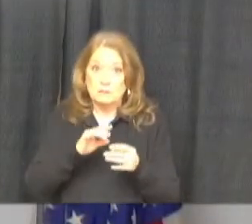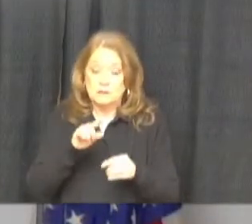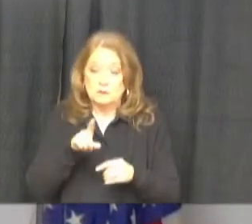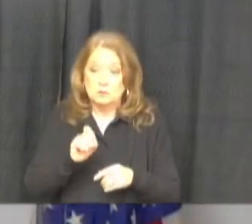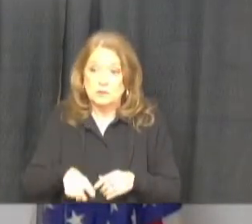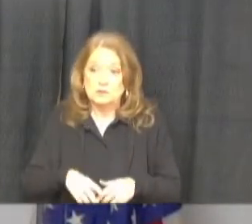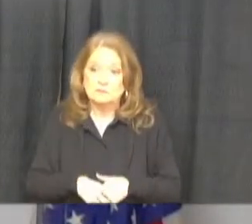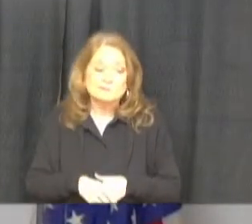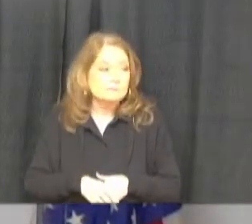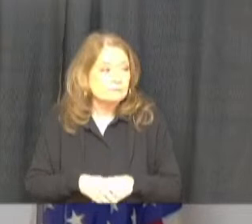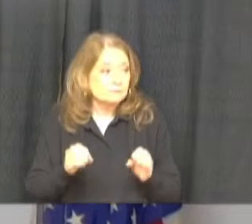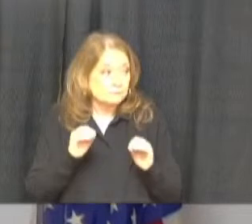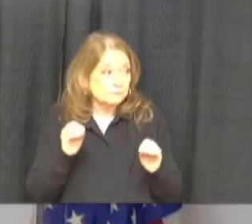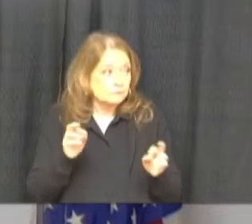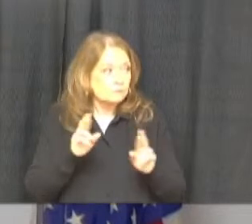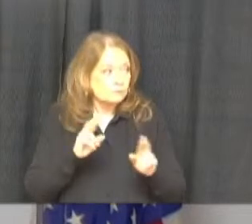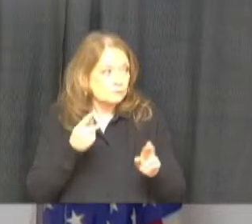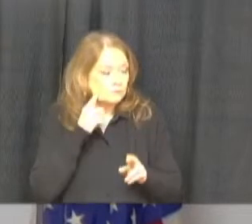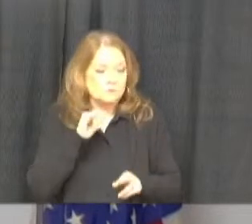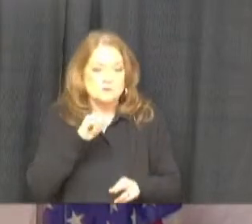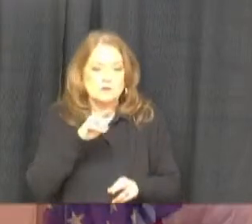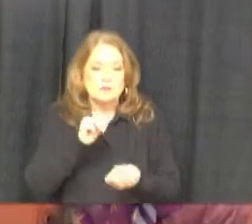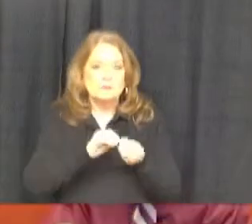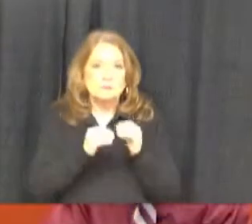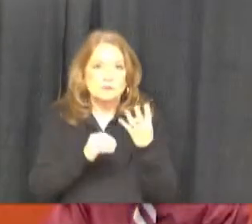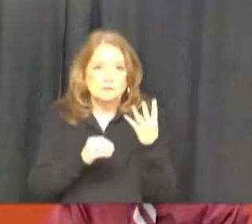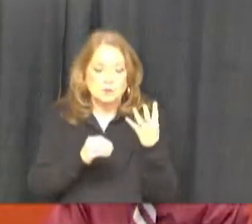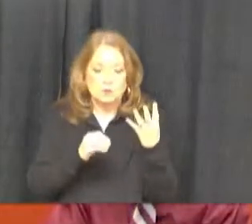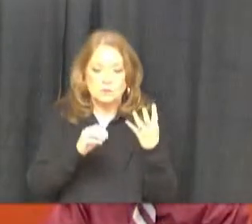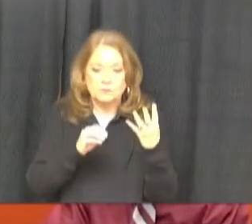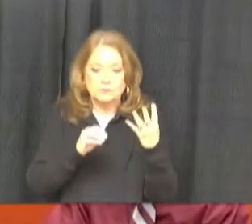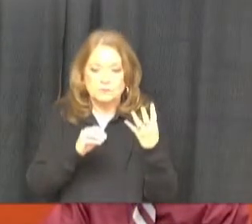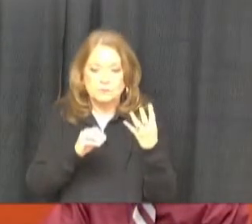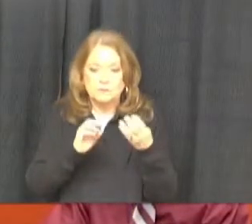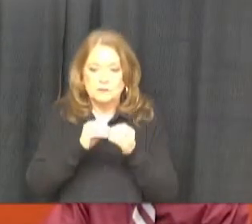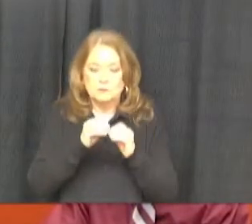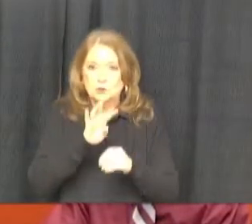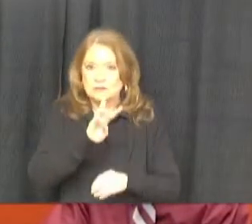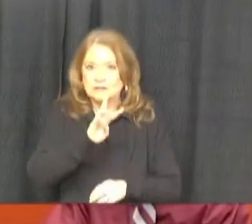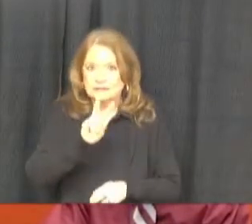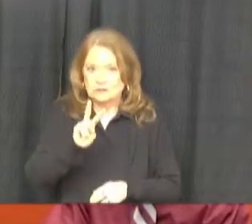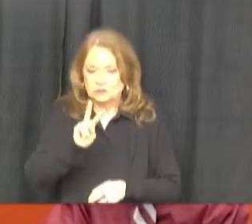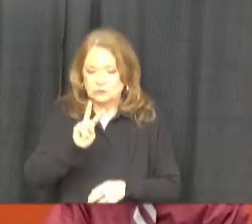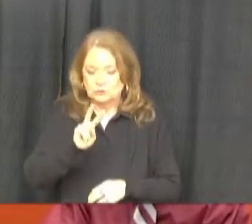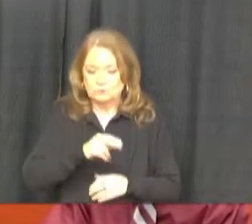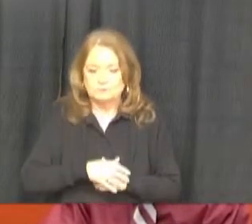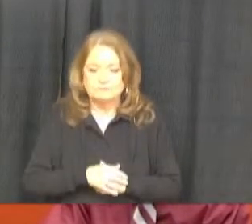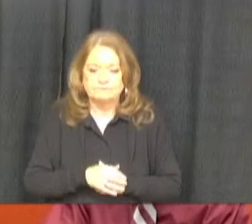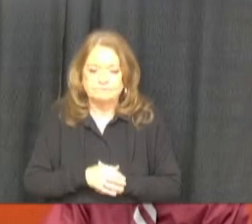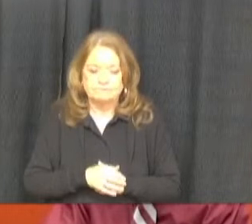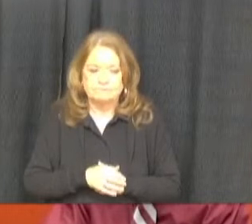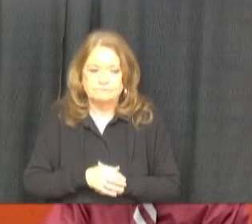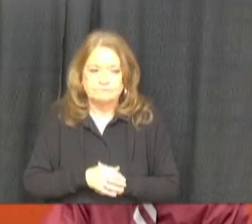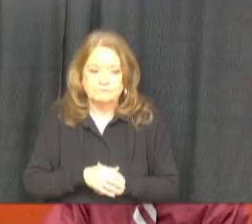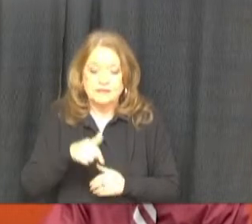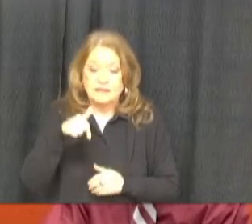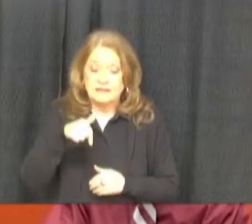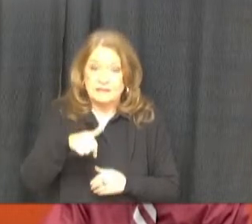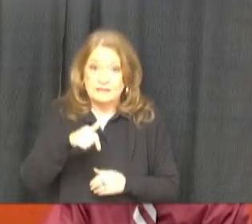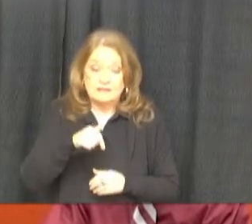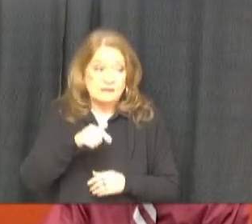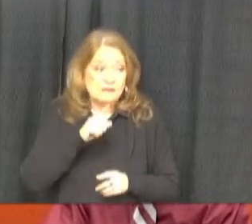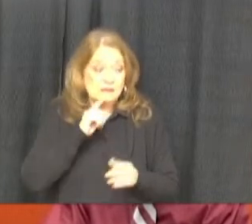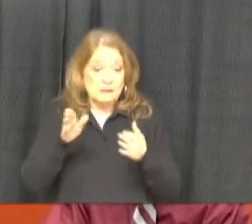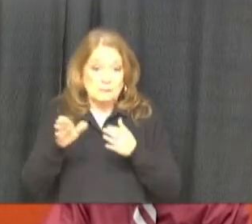question? Seeing none, we're ready for item 4, ordinance 62. Mr. Tyndall, please, sir. This is